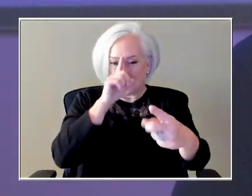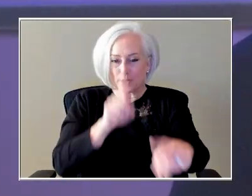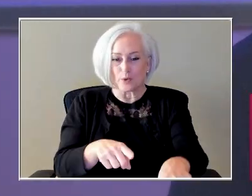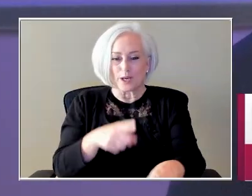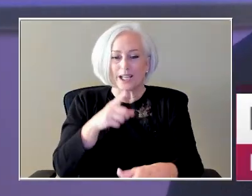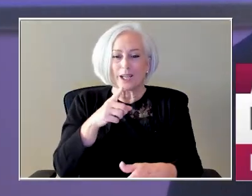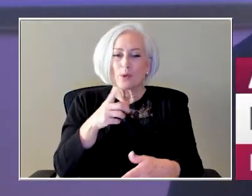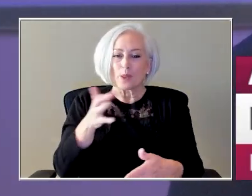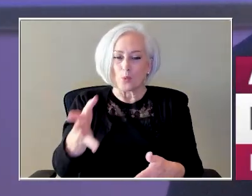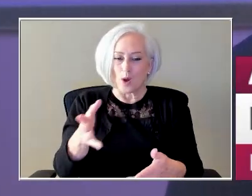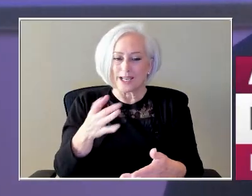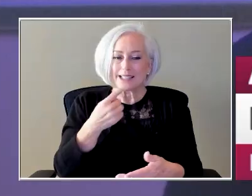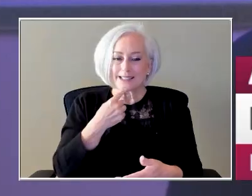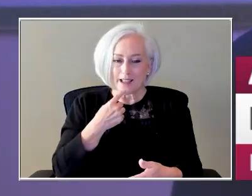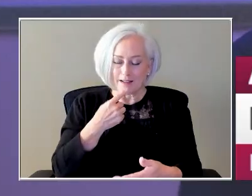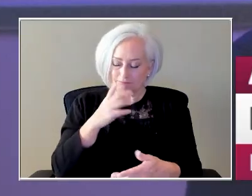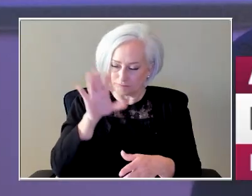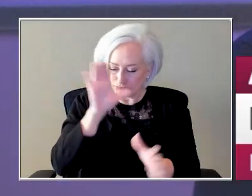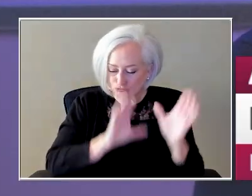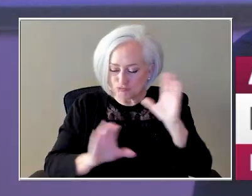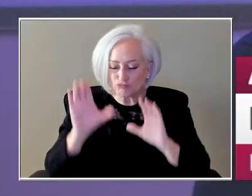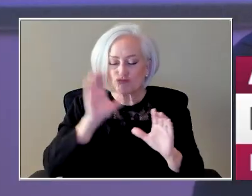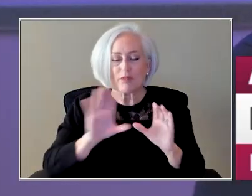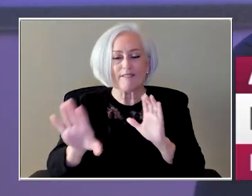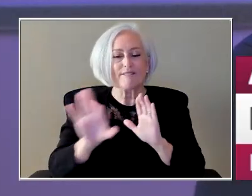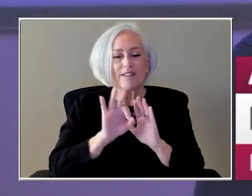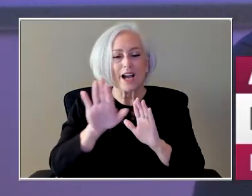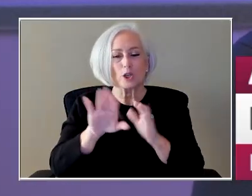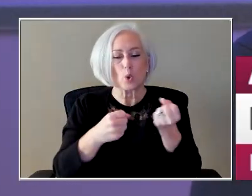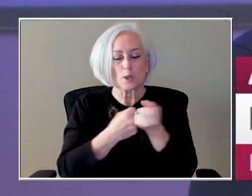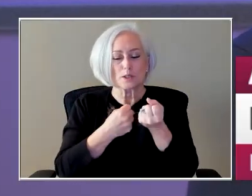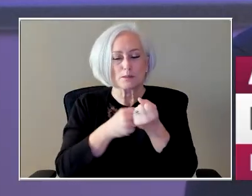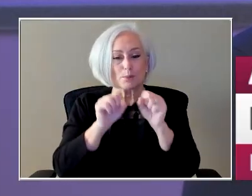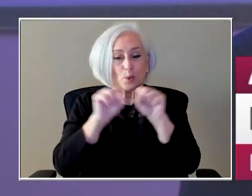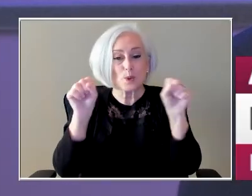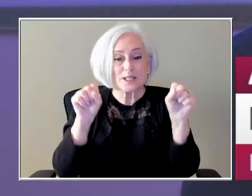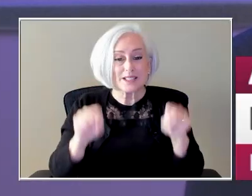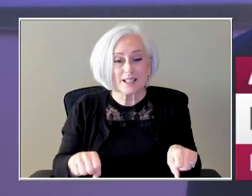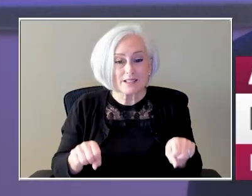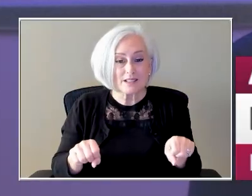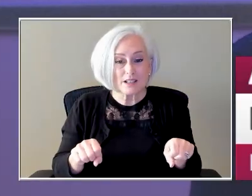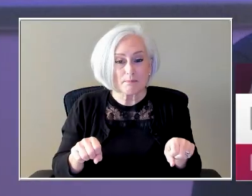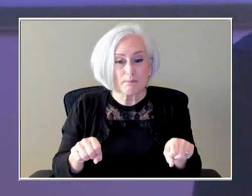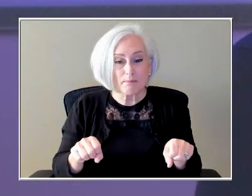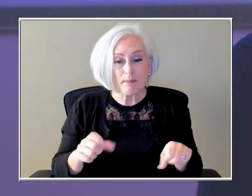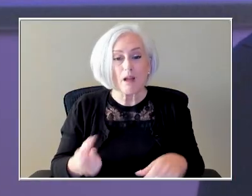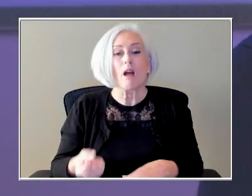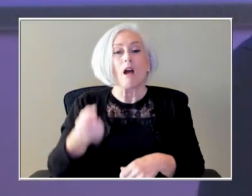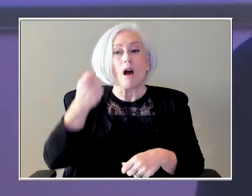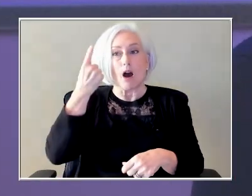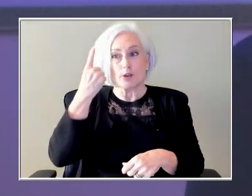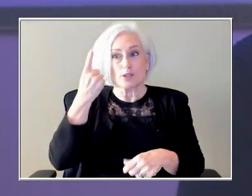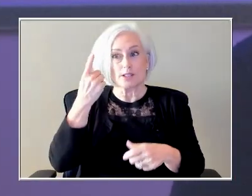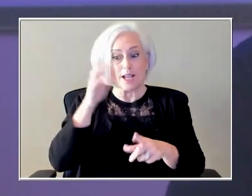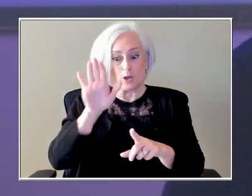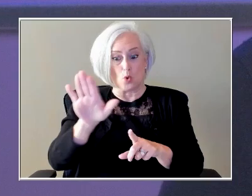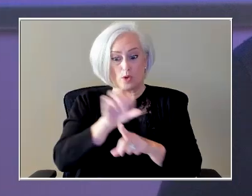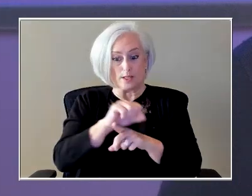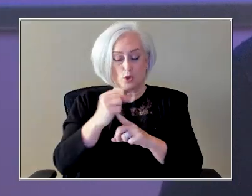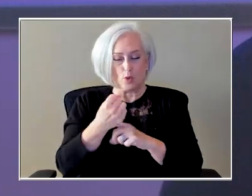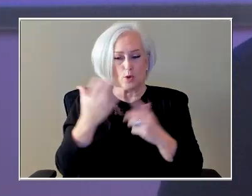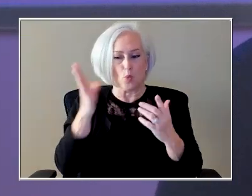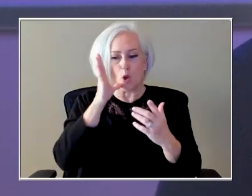find your support system, understand what you're getting ready to face, and continue to understand